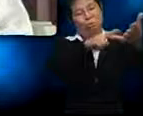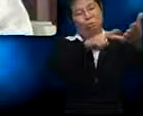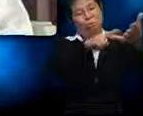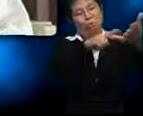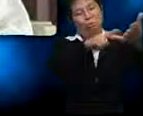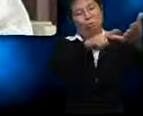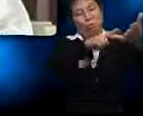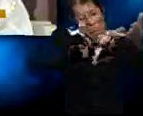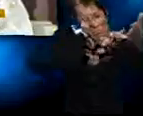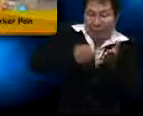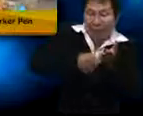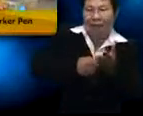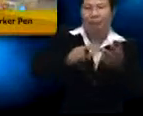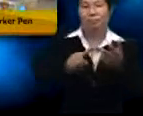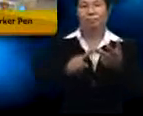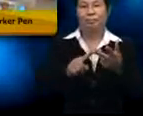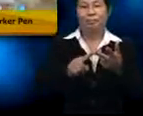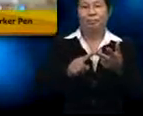small thumbtack